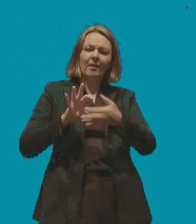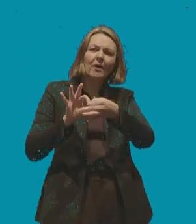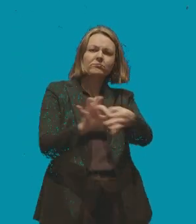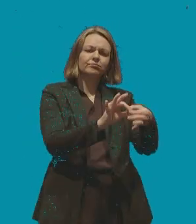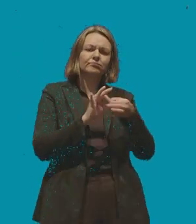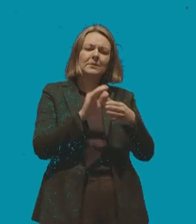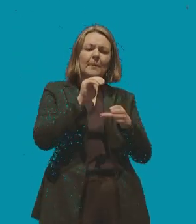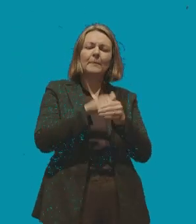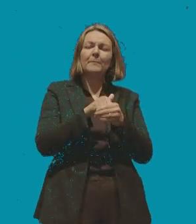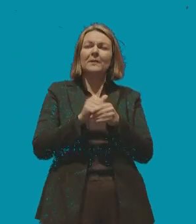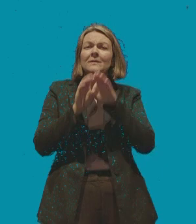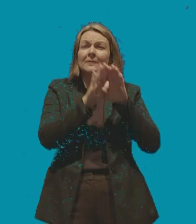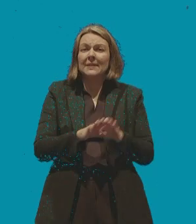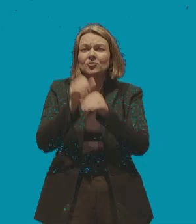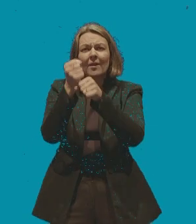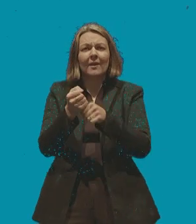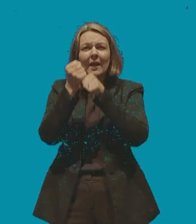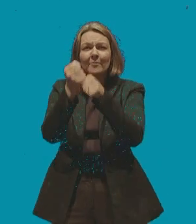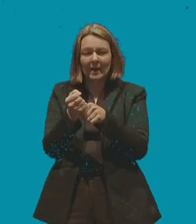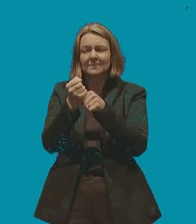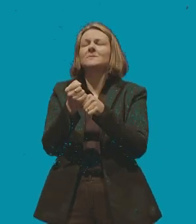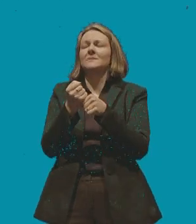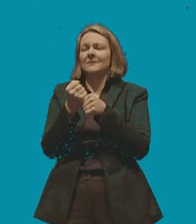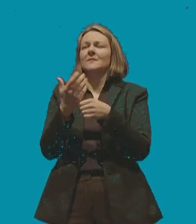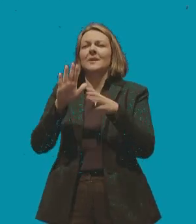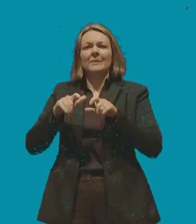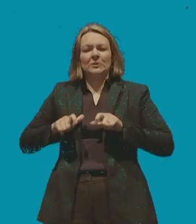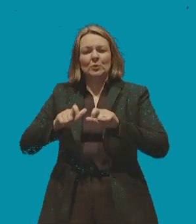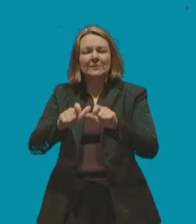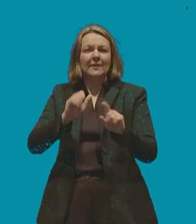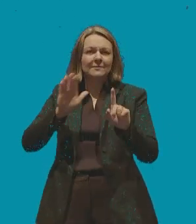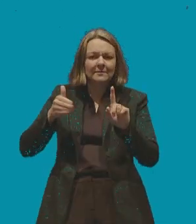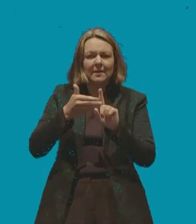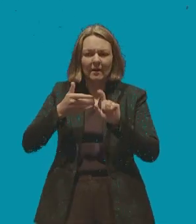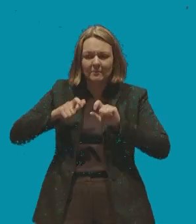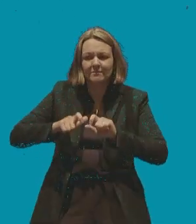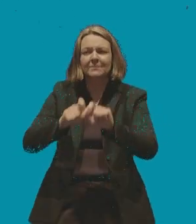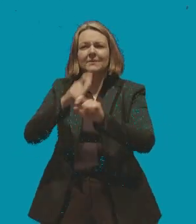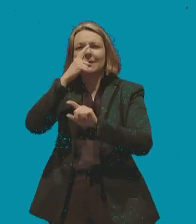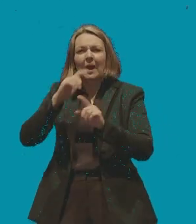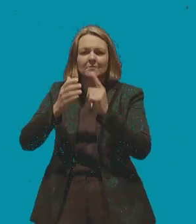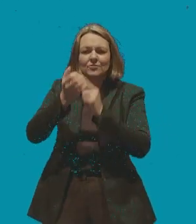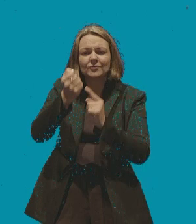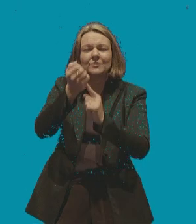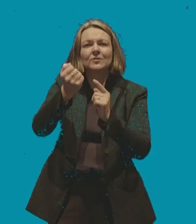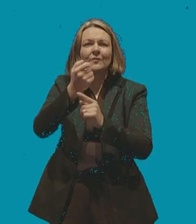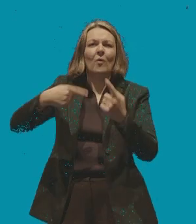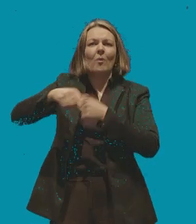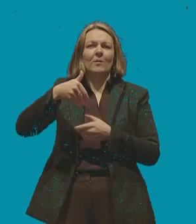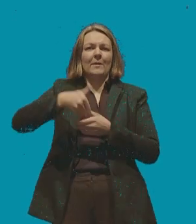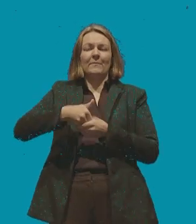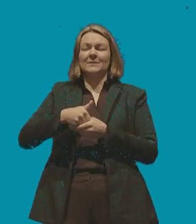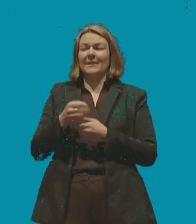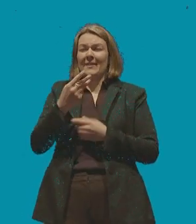national campaign saw us embark on highly effective, sustained, targeted action, as well as all-member action. During the